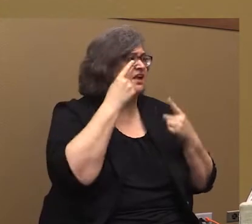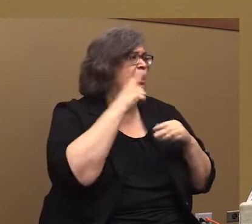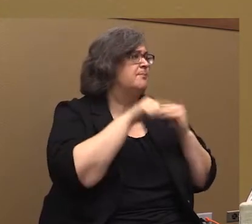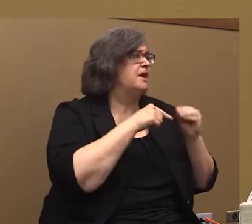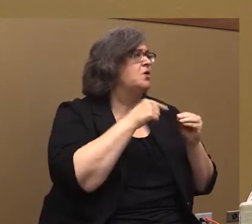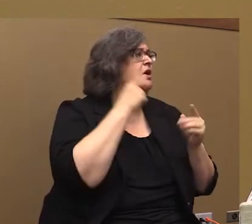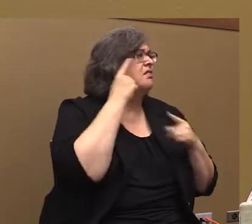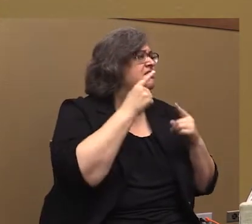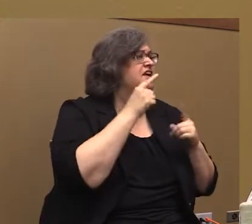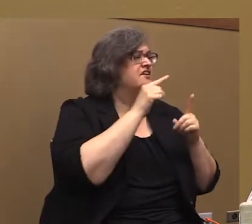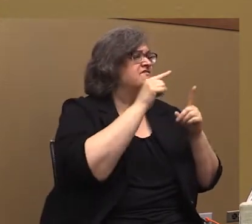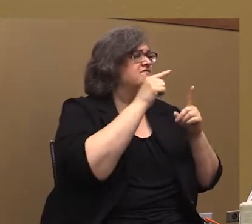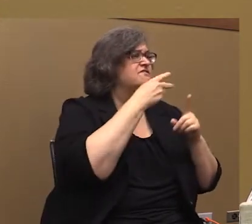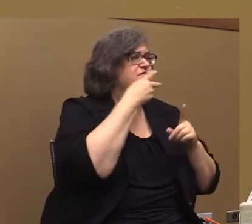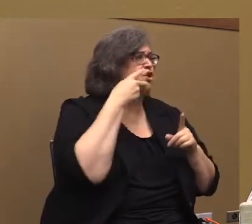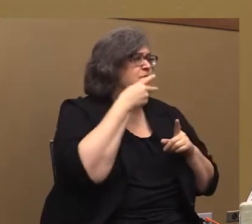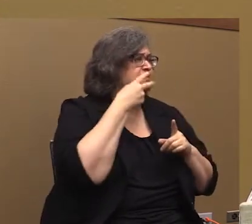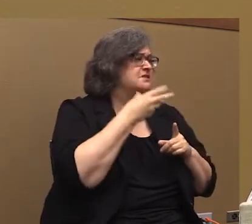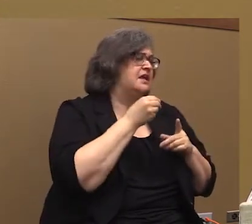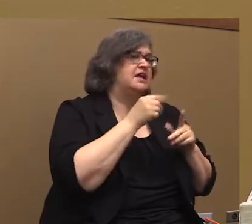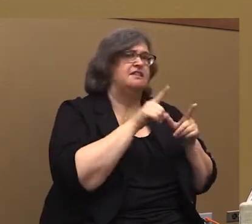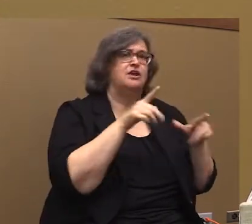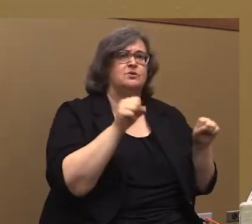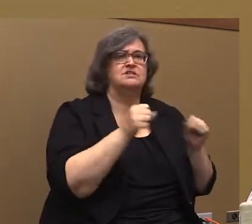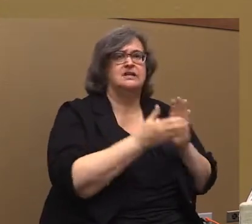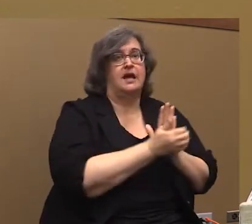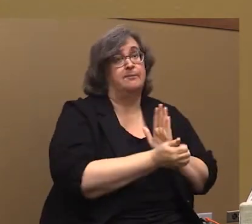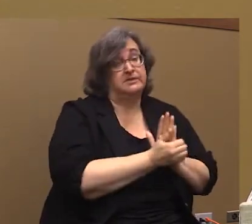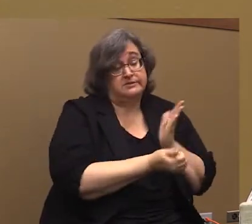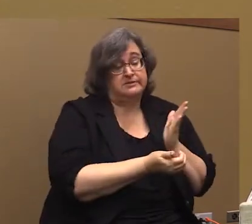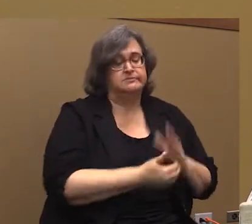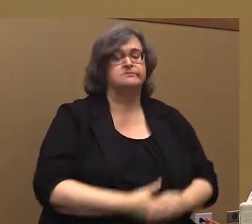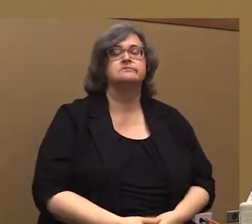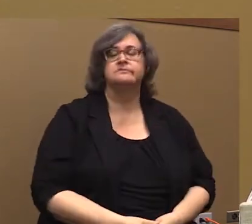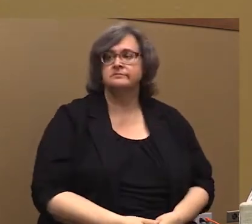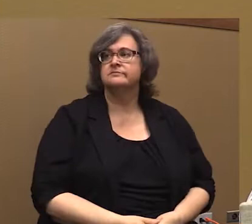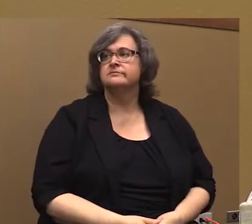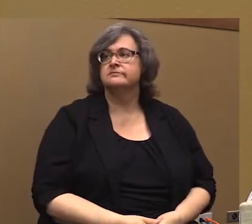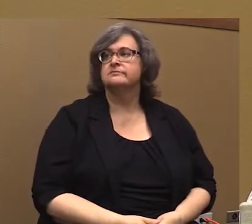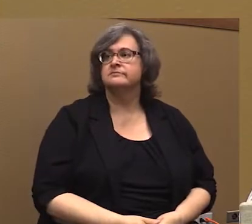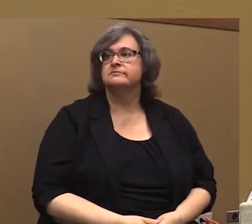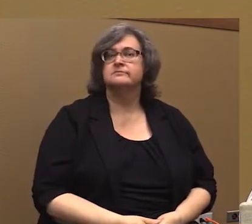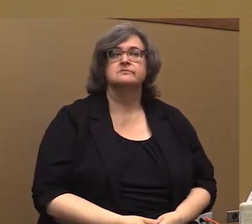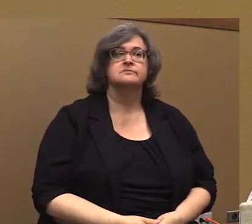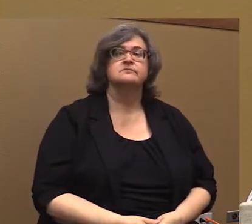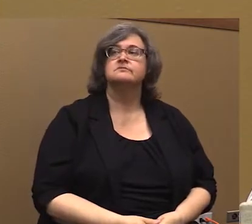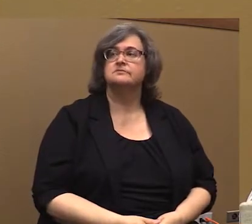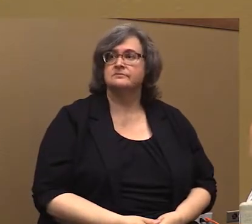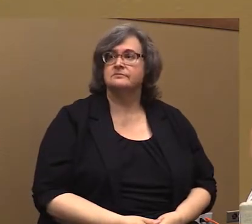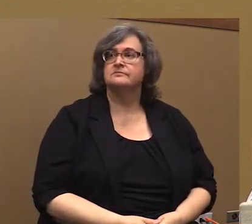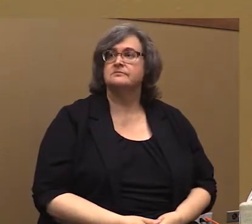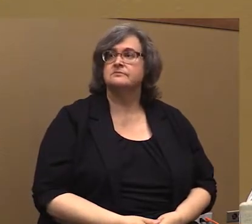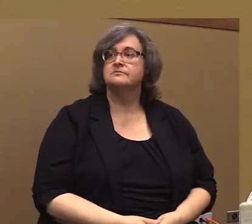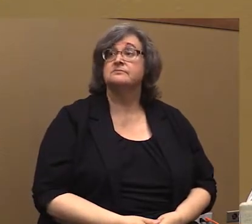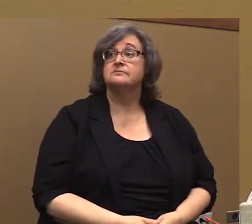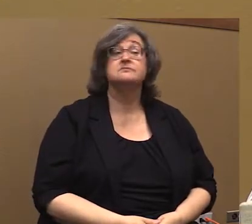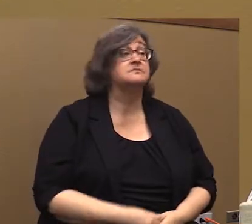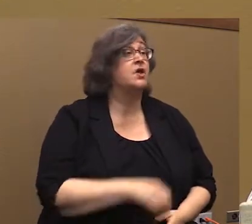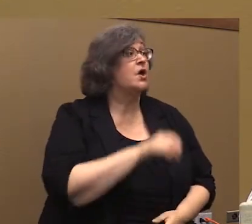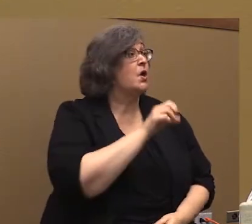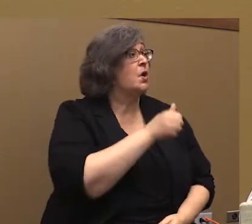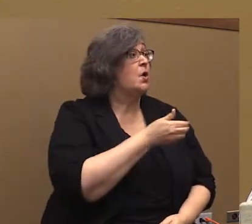and metacognitive thinking about thinking verbs and their linguistic competencies.